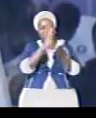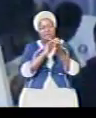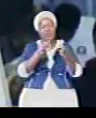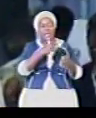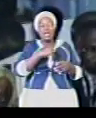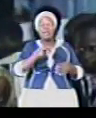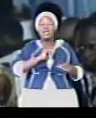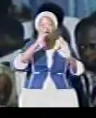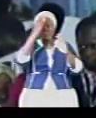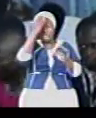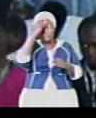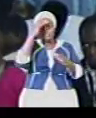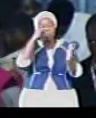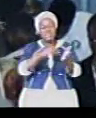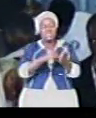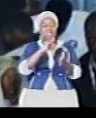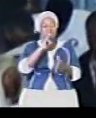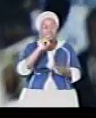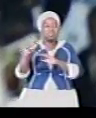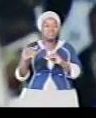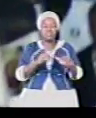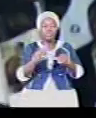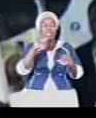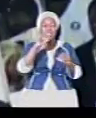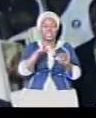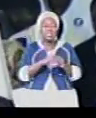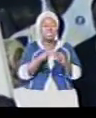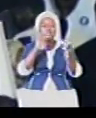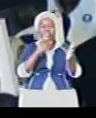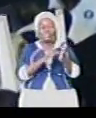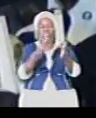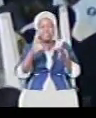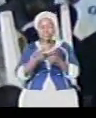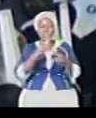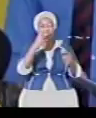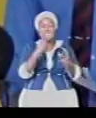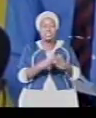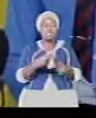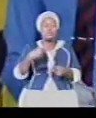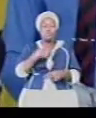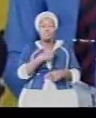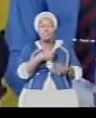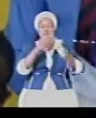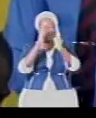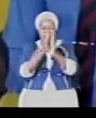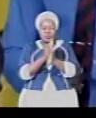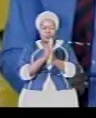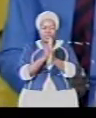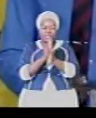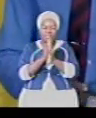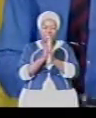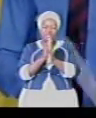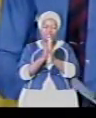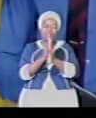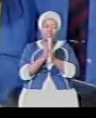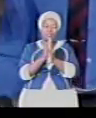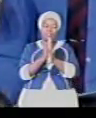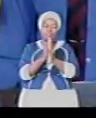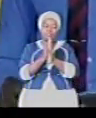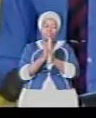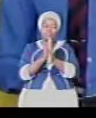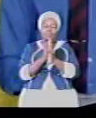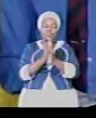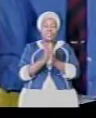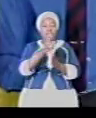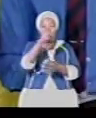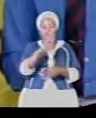it is done. In Jesus' name we pray. God bless you.